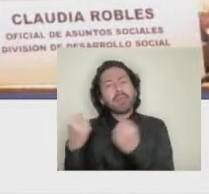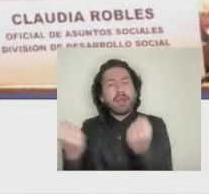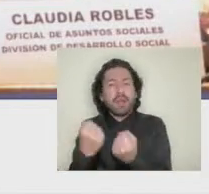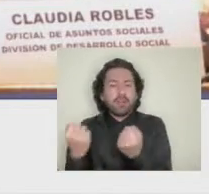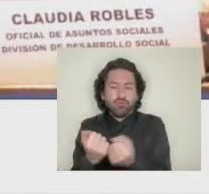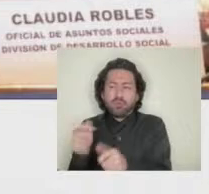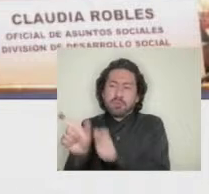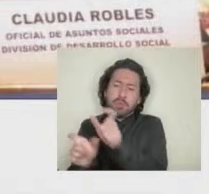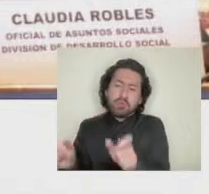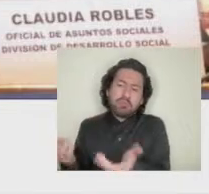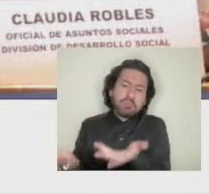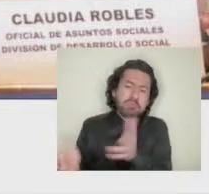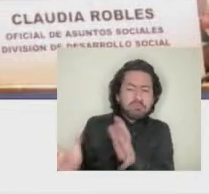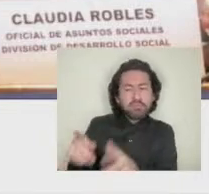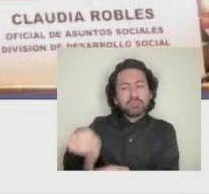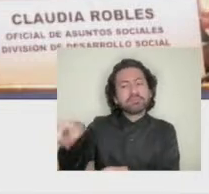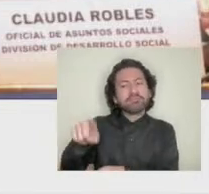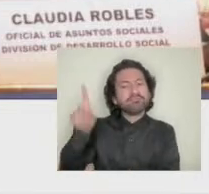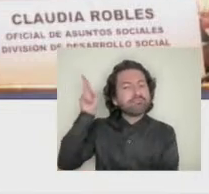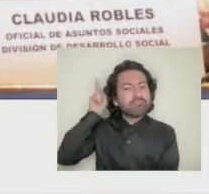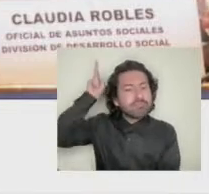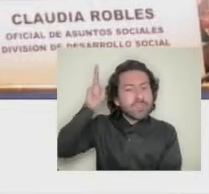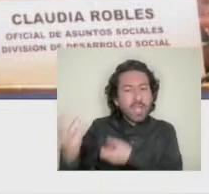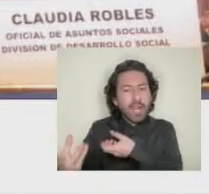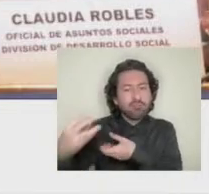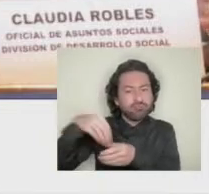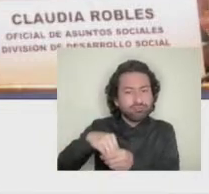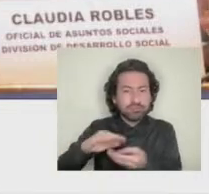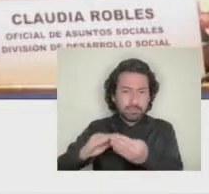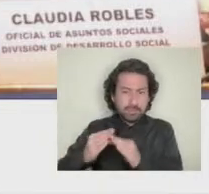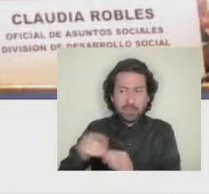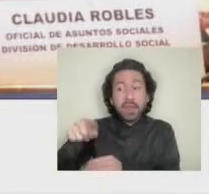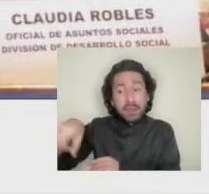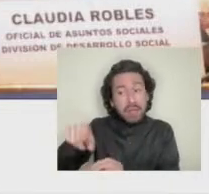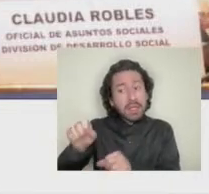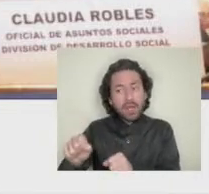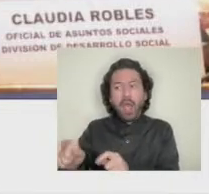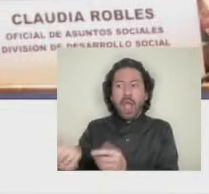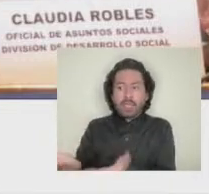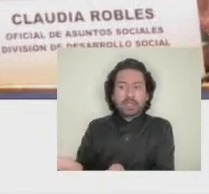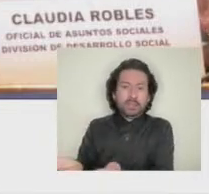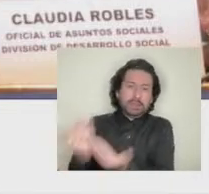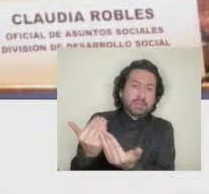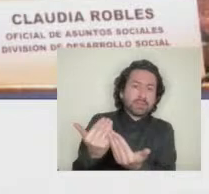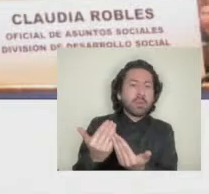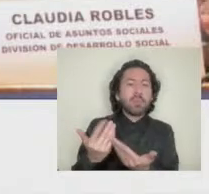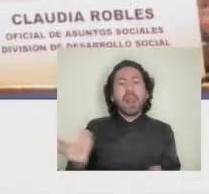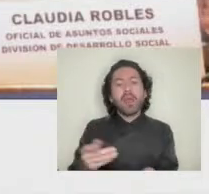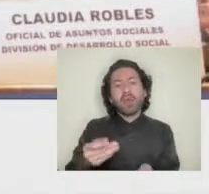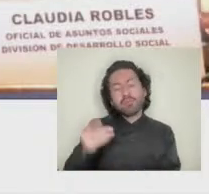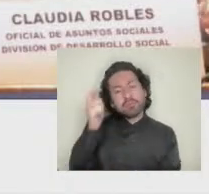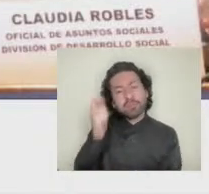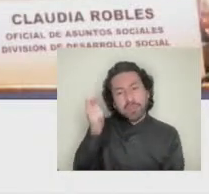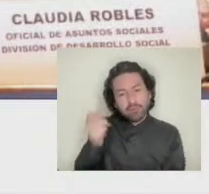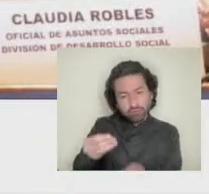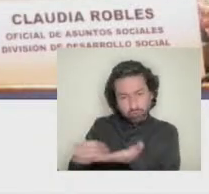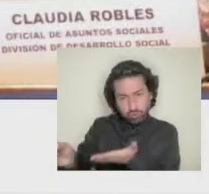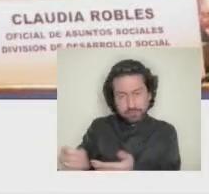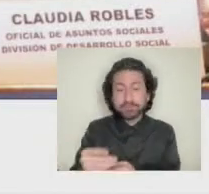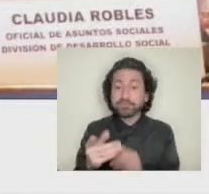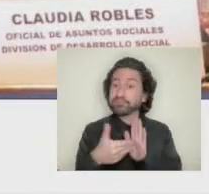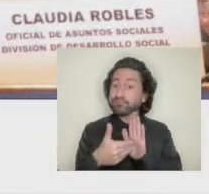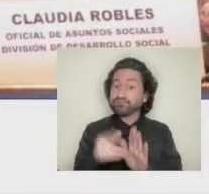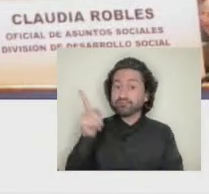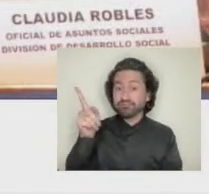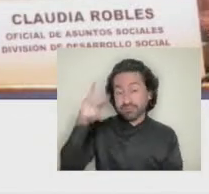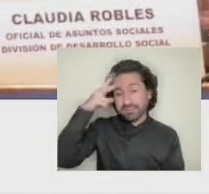action for those that belong to indigenous peoples may be prioritized in access to pensions. For